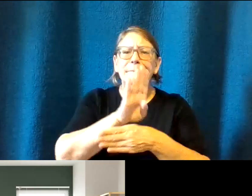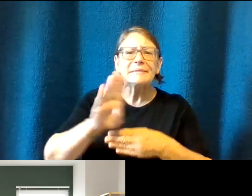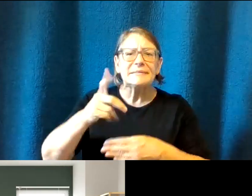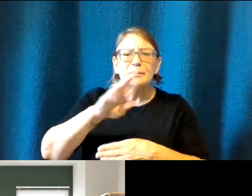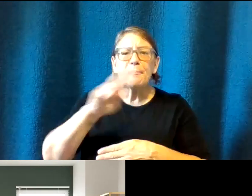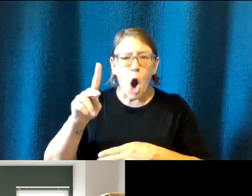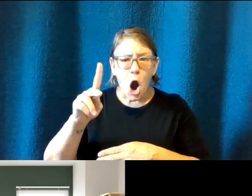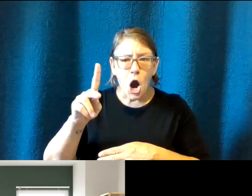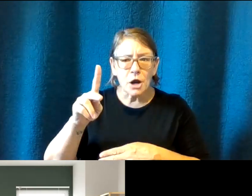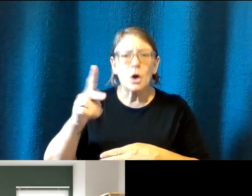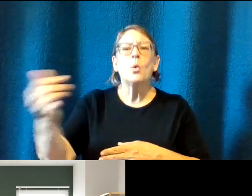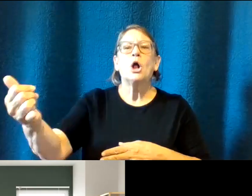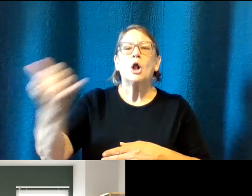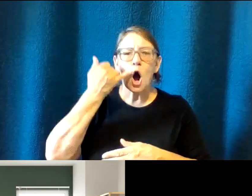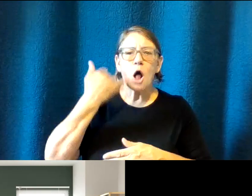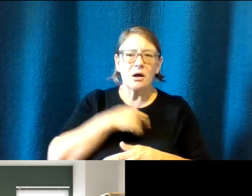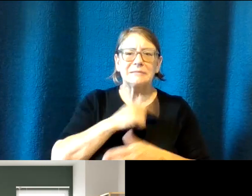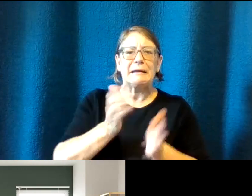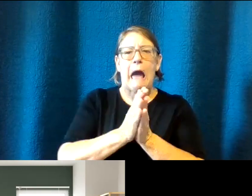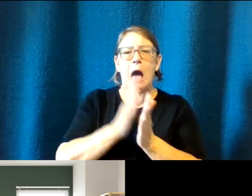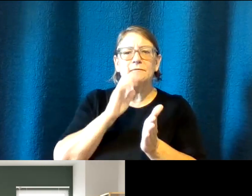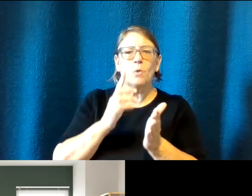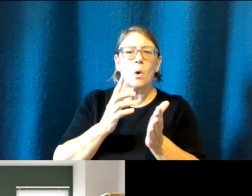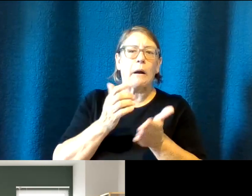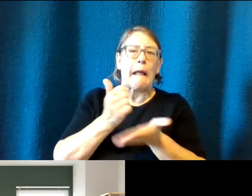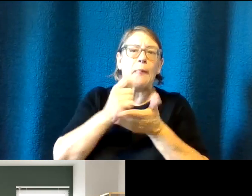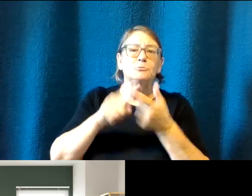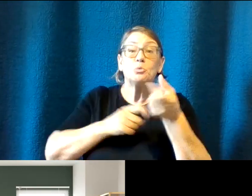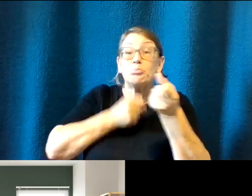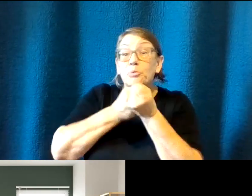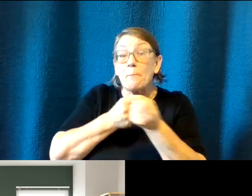out and ask for help as far as, can you promote our fair?